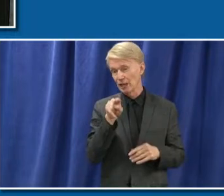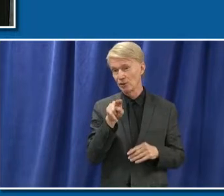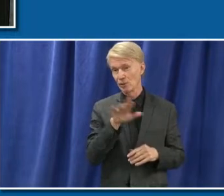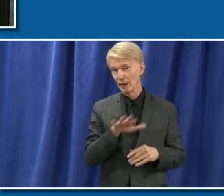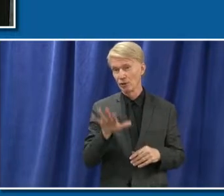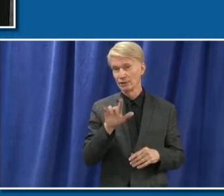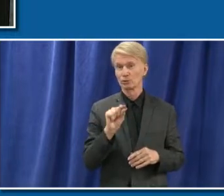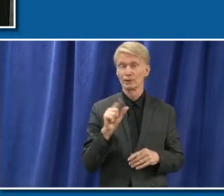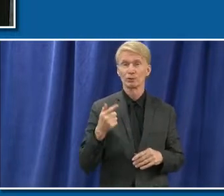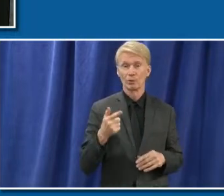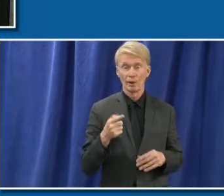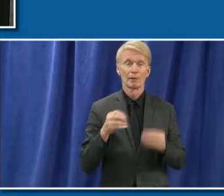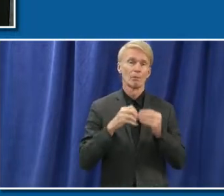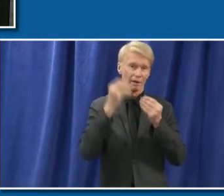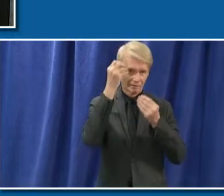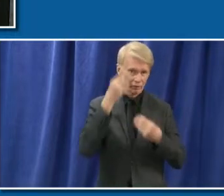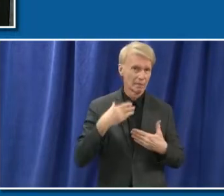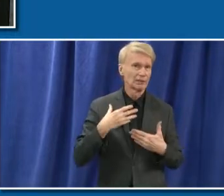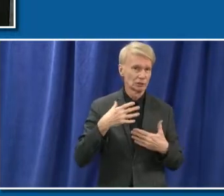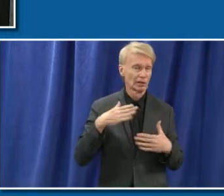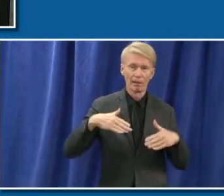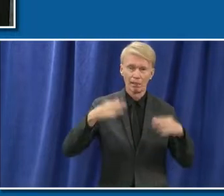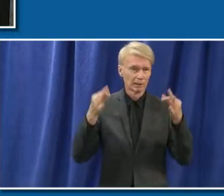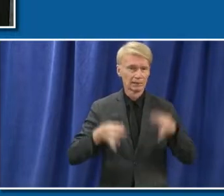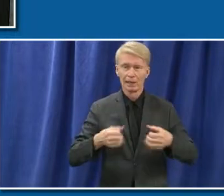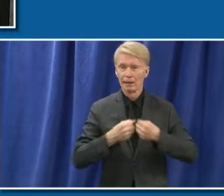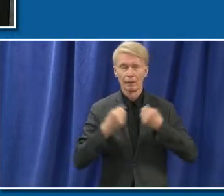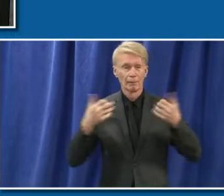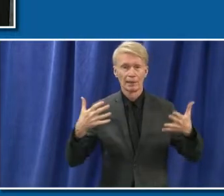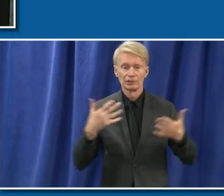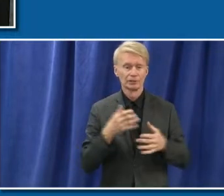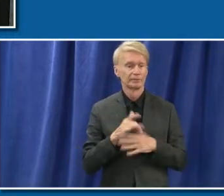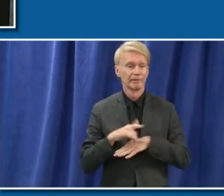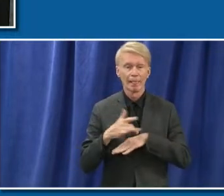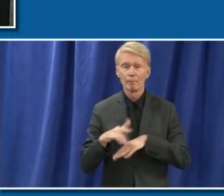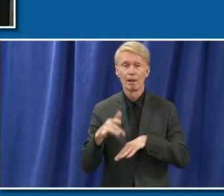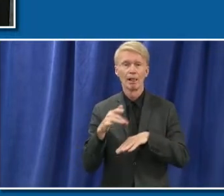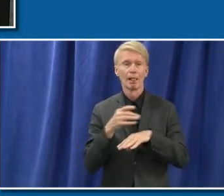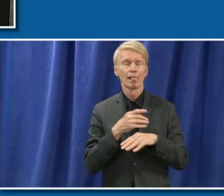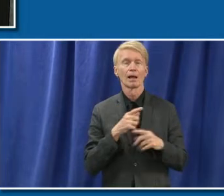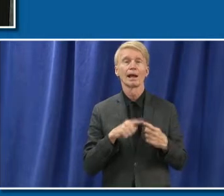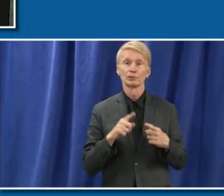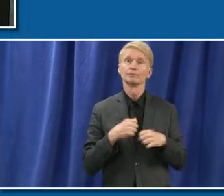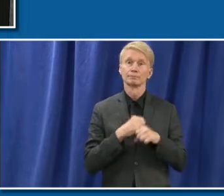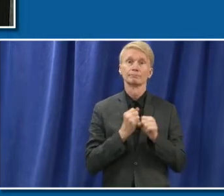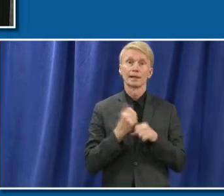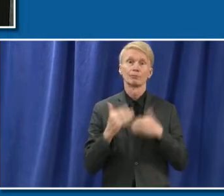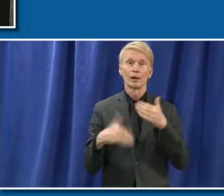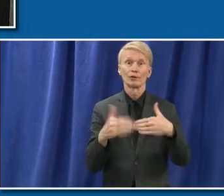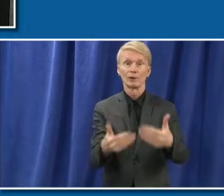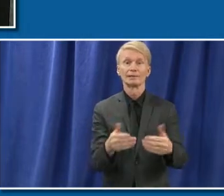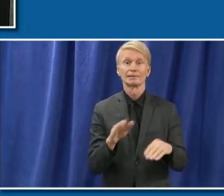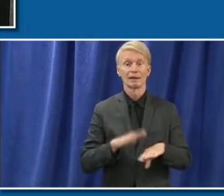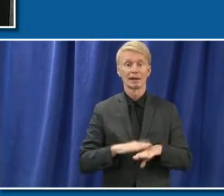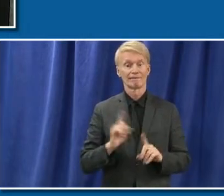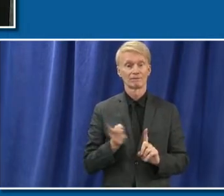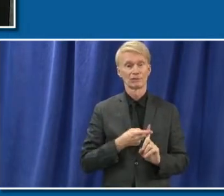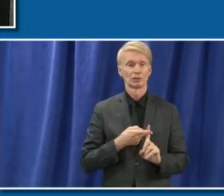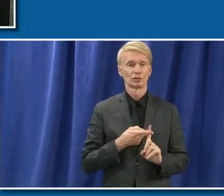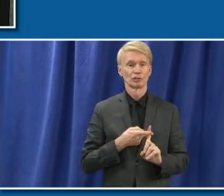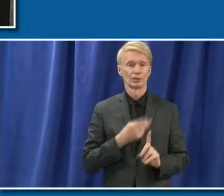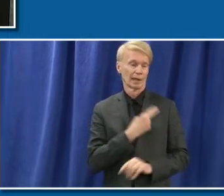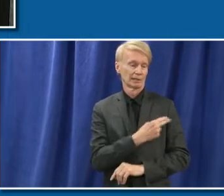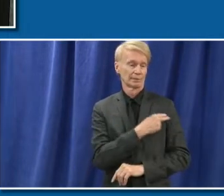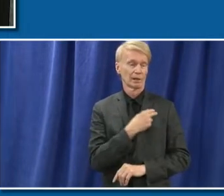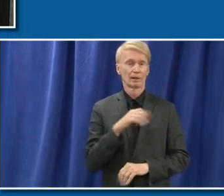more details to come as we learn about how much vaccine we have available and as we continue to make progress through first our